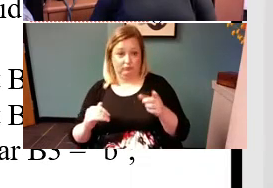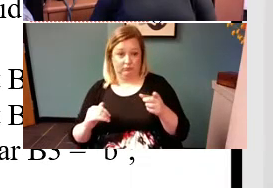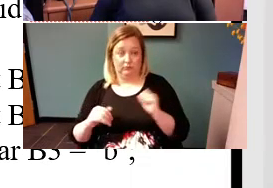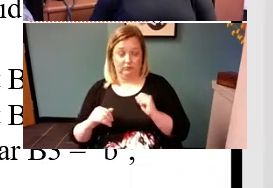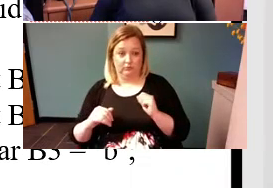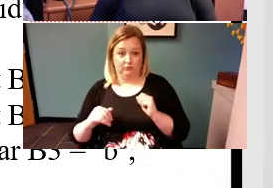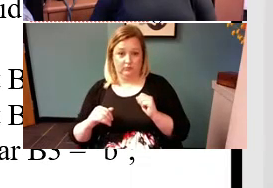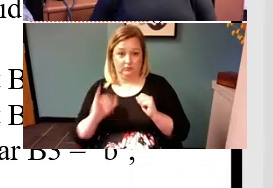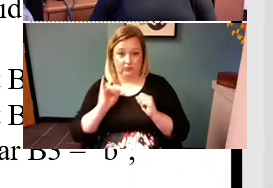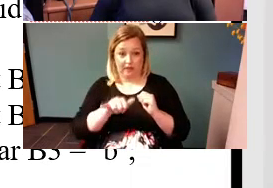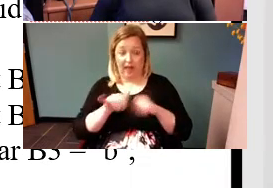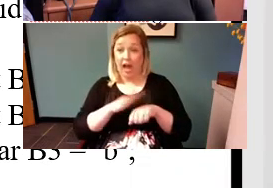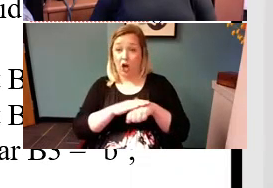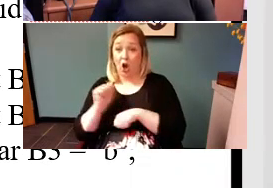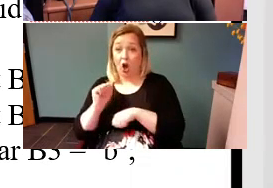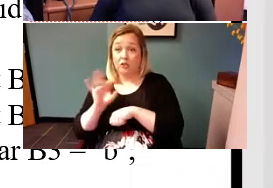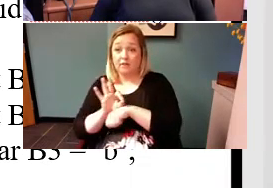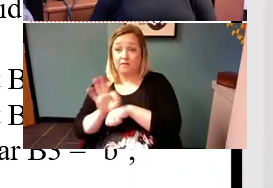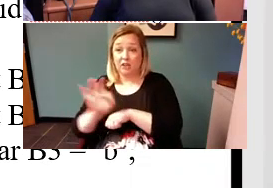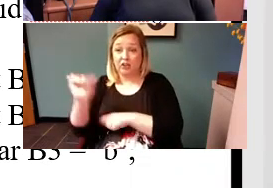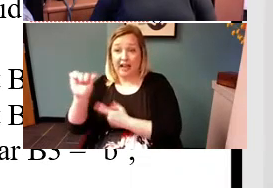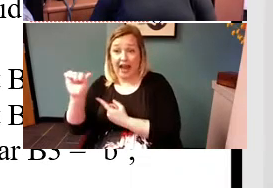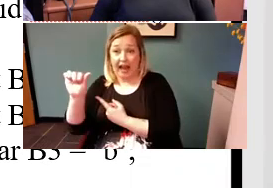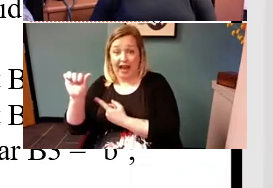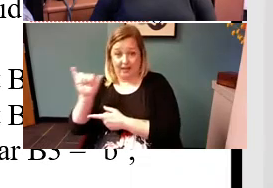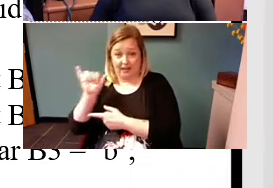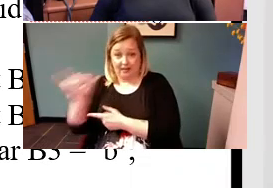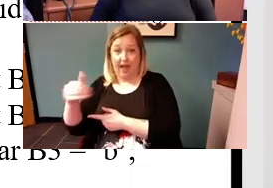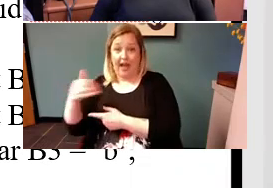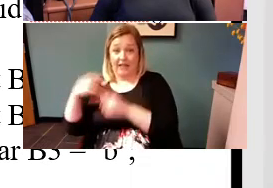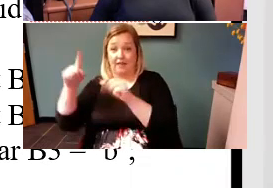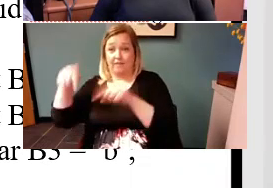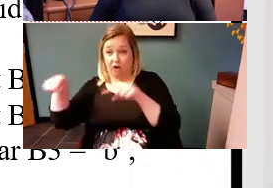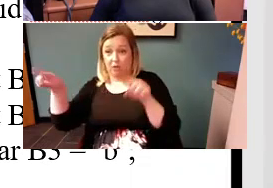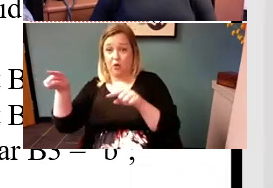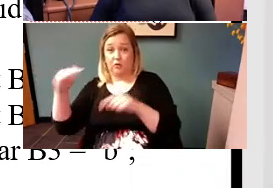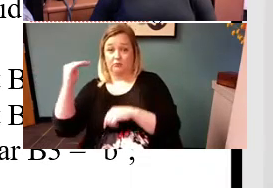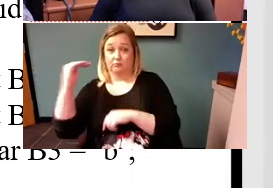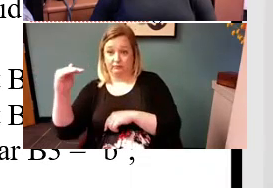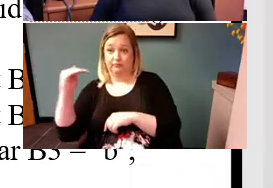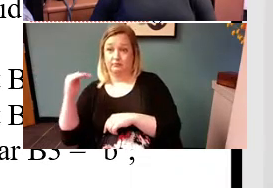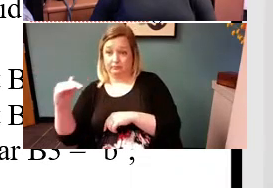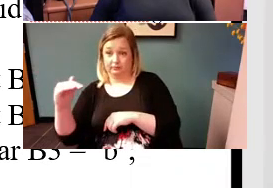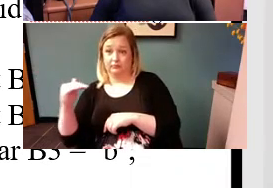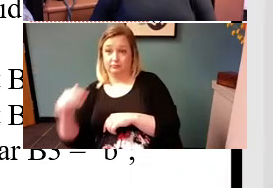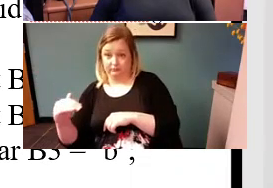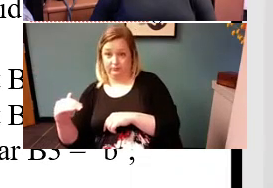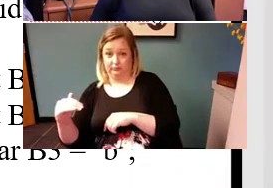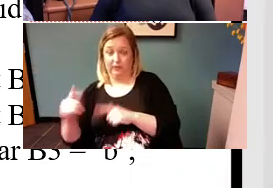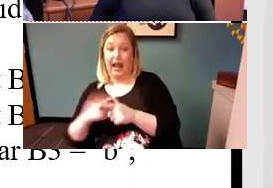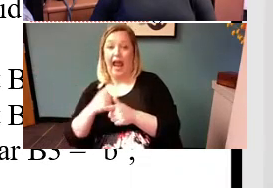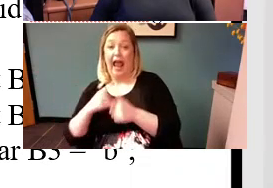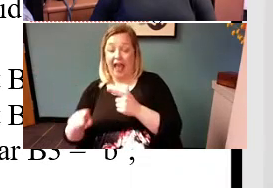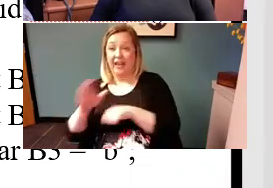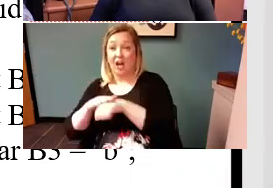A. That function again declares three variables, A1, A2, A3, 100, 200A, doesn't really matter, and then calls